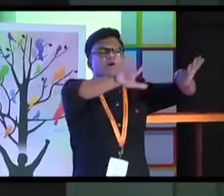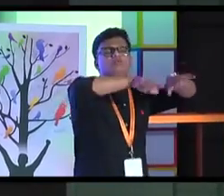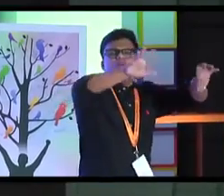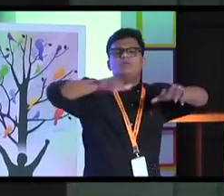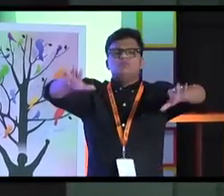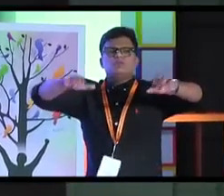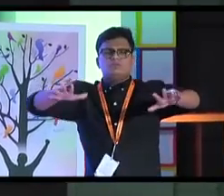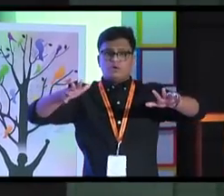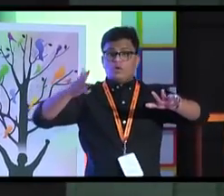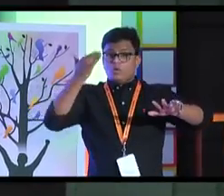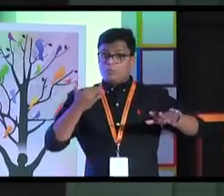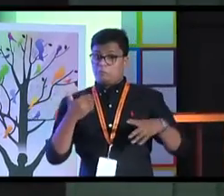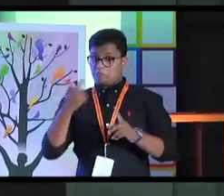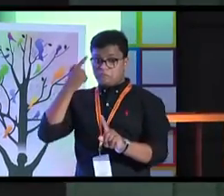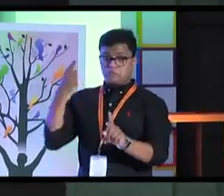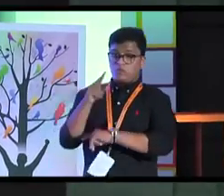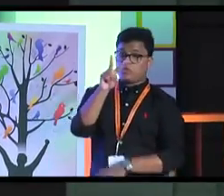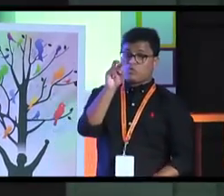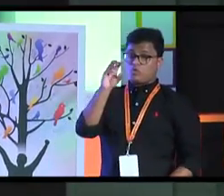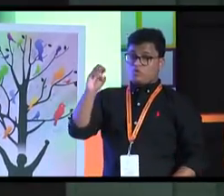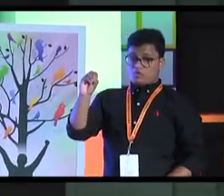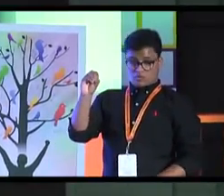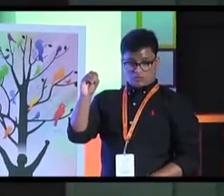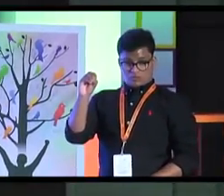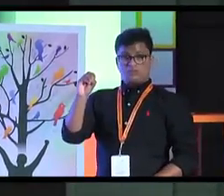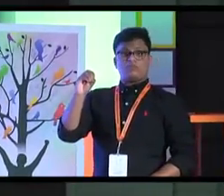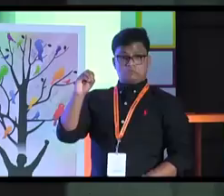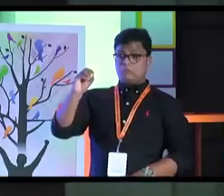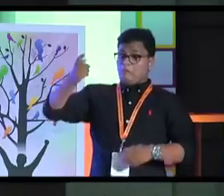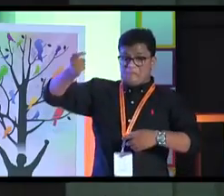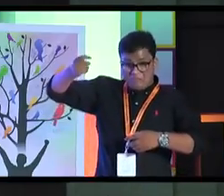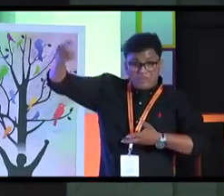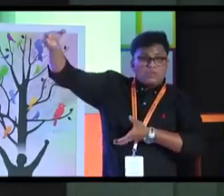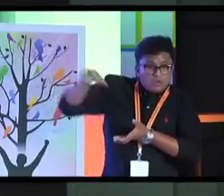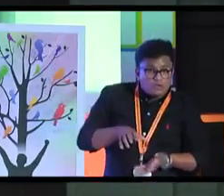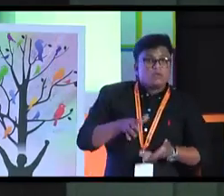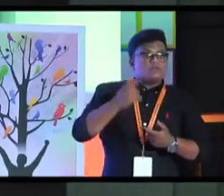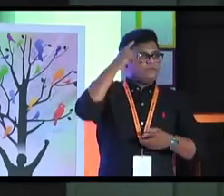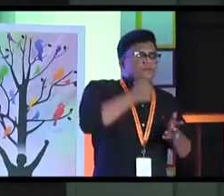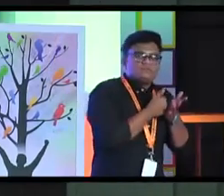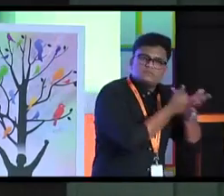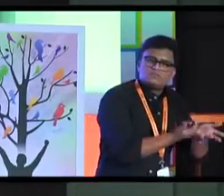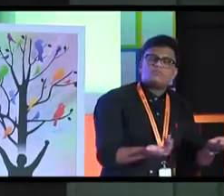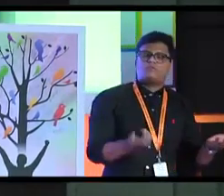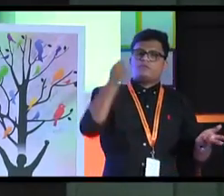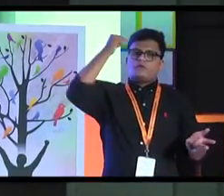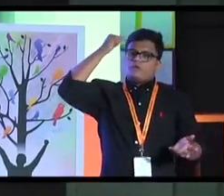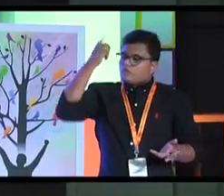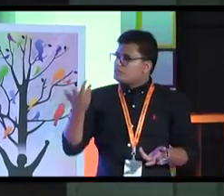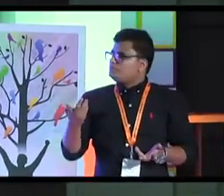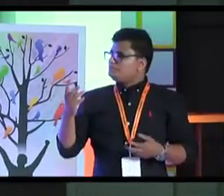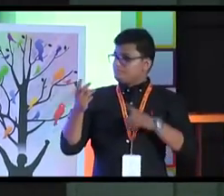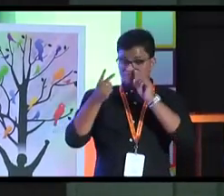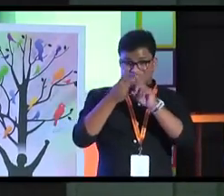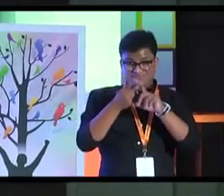targeting 100 large companies to have executive sponsor commit to that. And then in a phase, so second step is promote